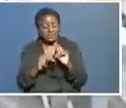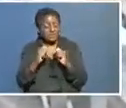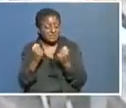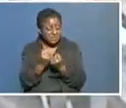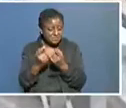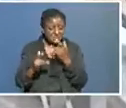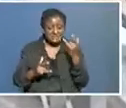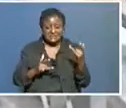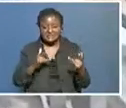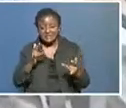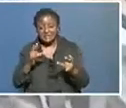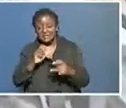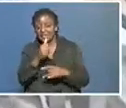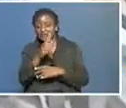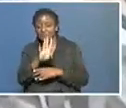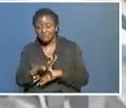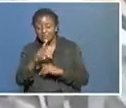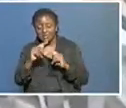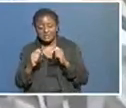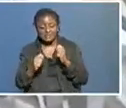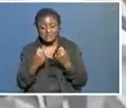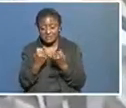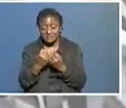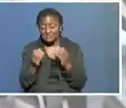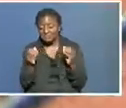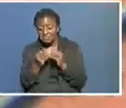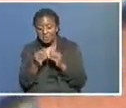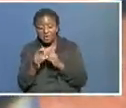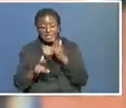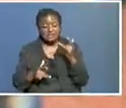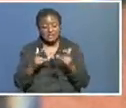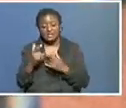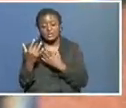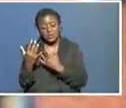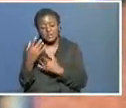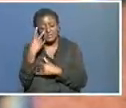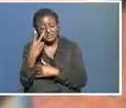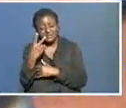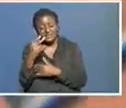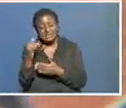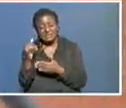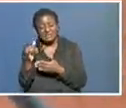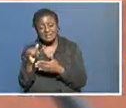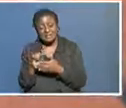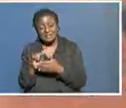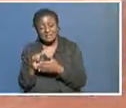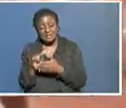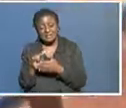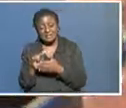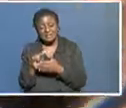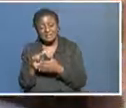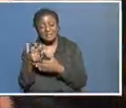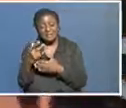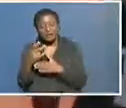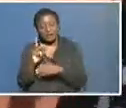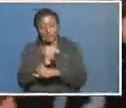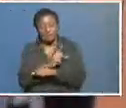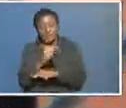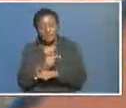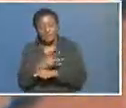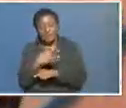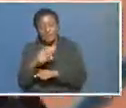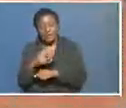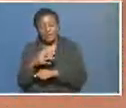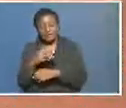excited. The other four teams are more excited, but I'm waiting to see that finance and HR team on Sunday. That should be